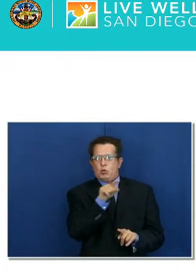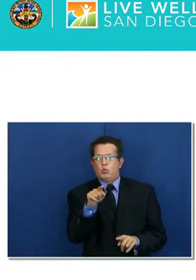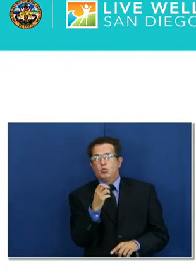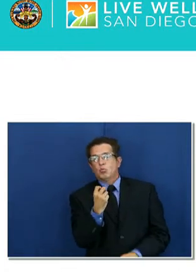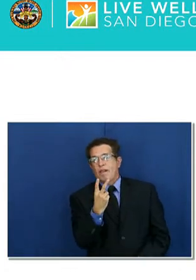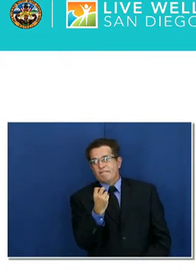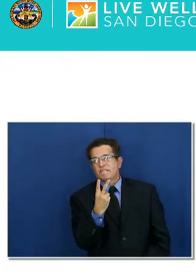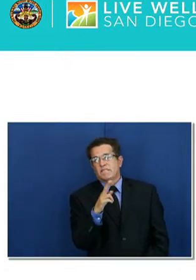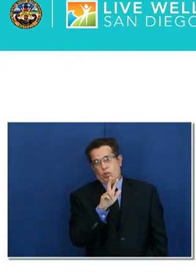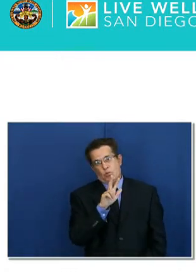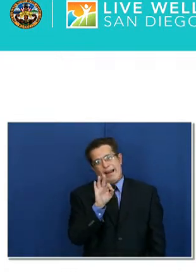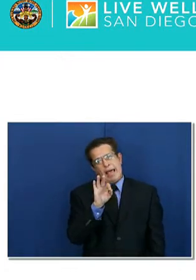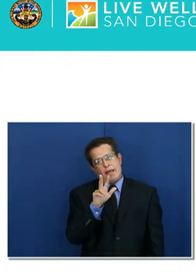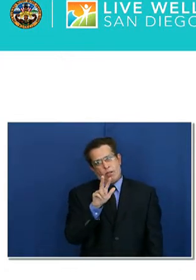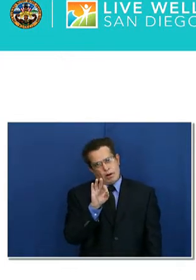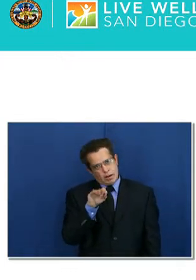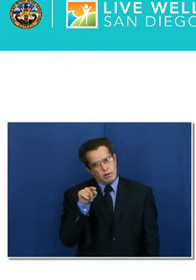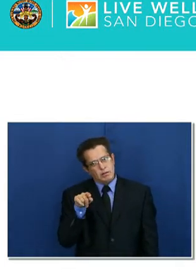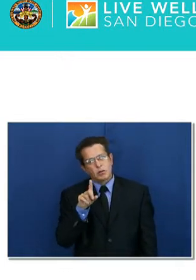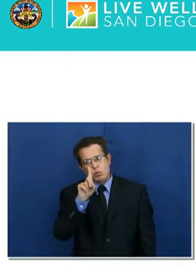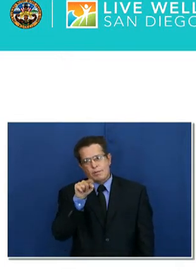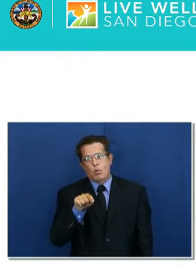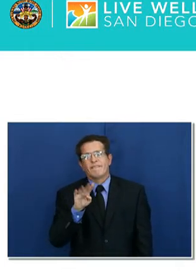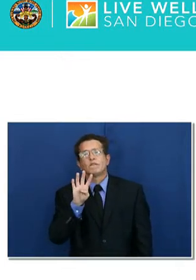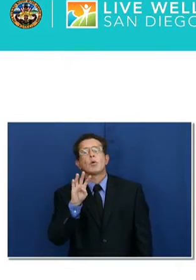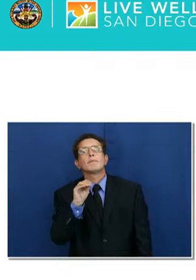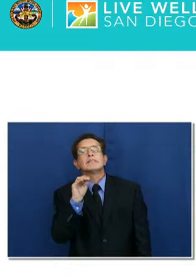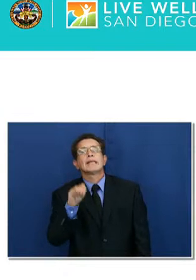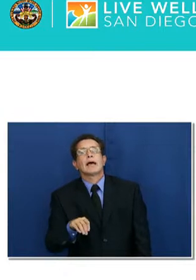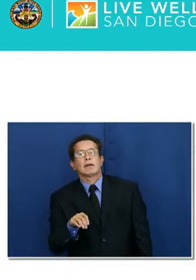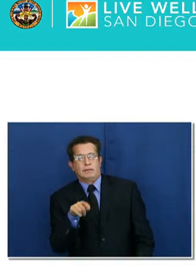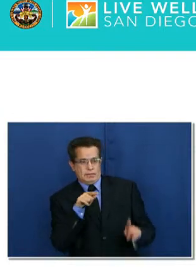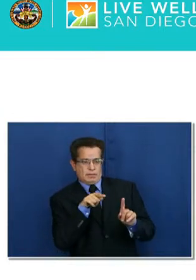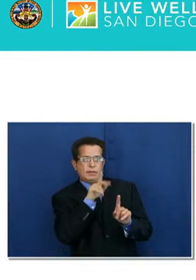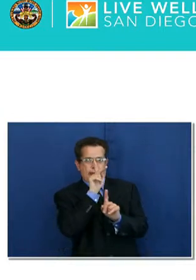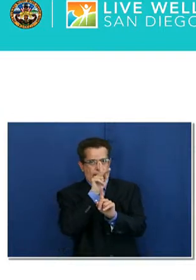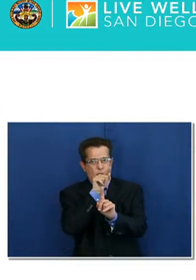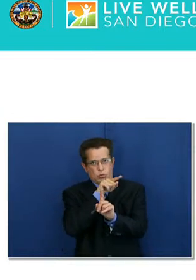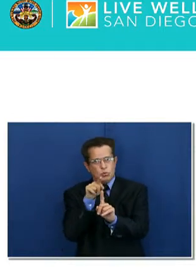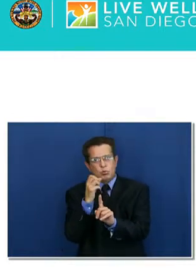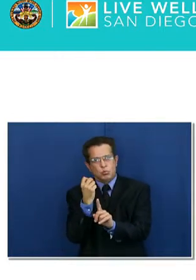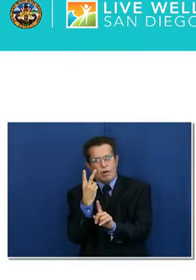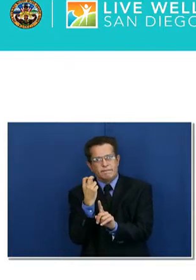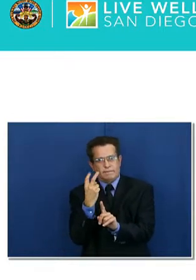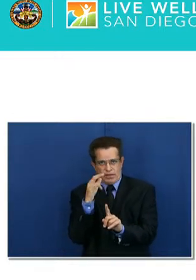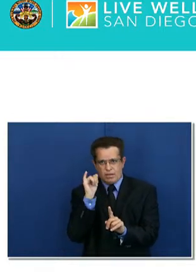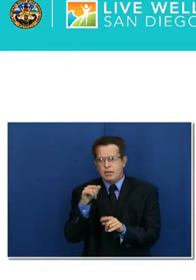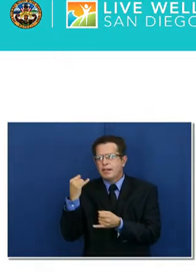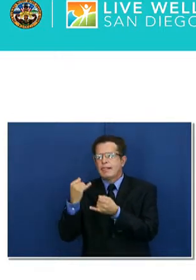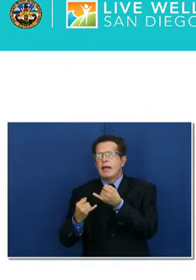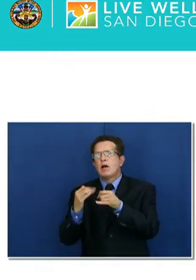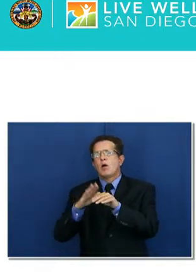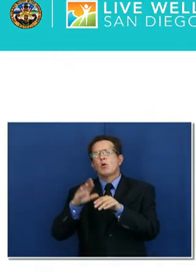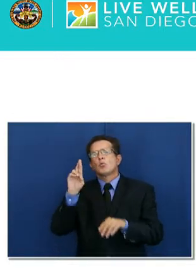or 1.4%. Of the, on the last column on the